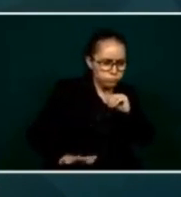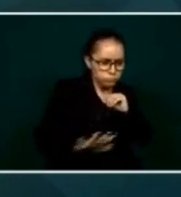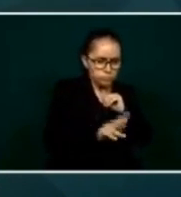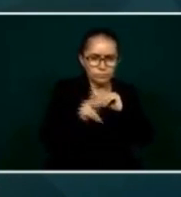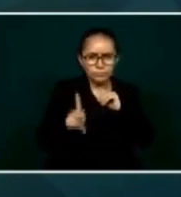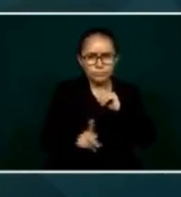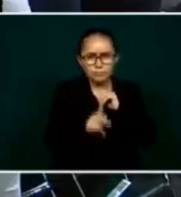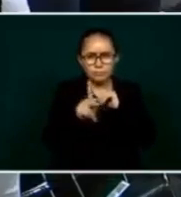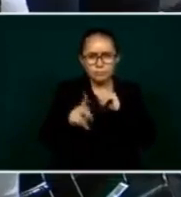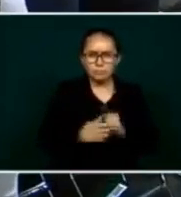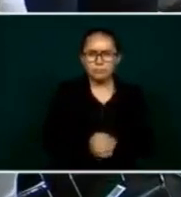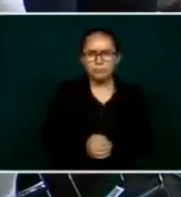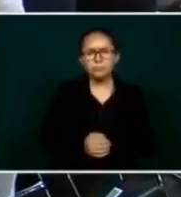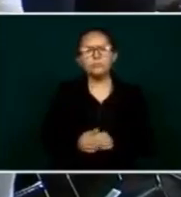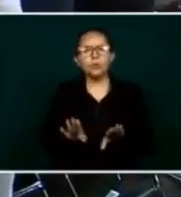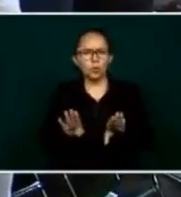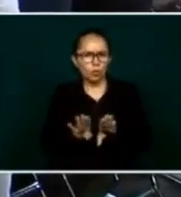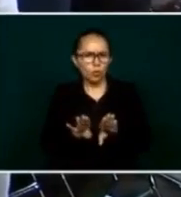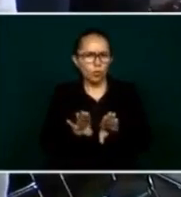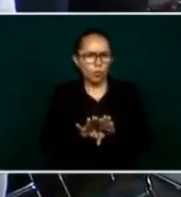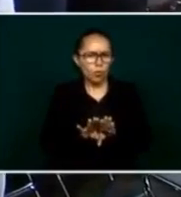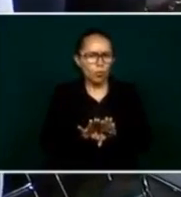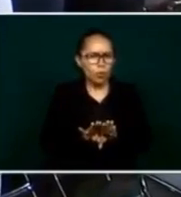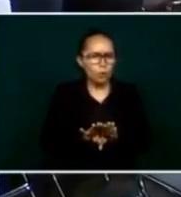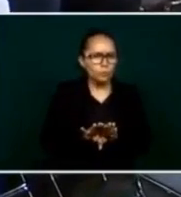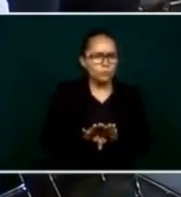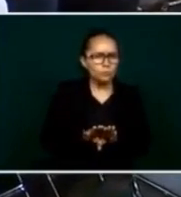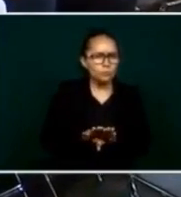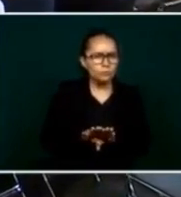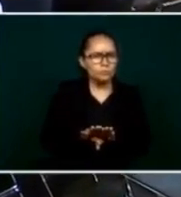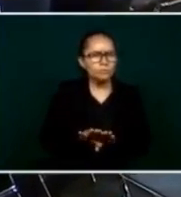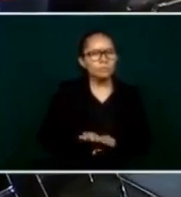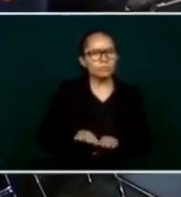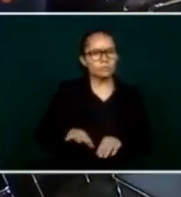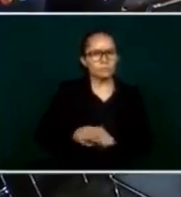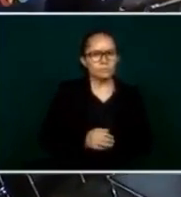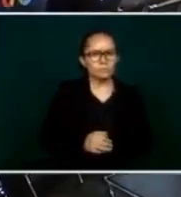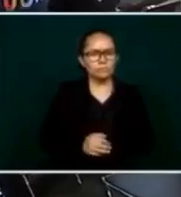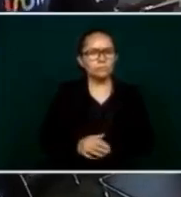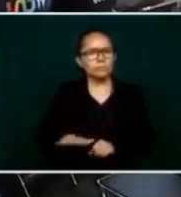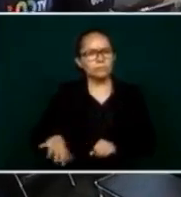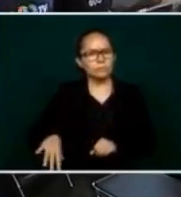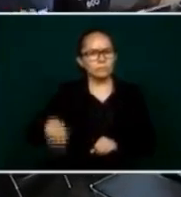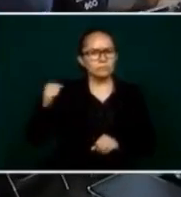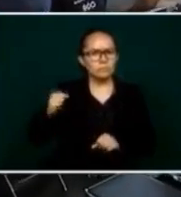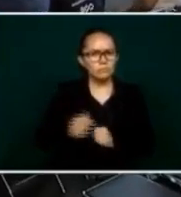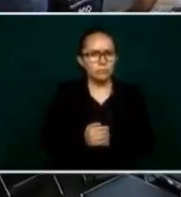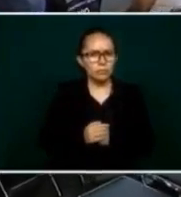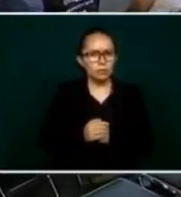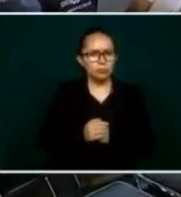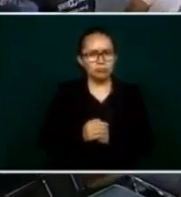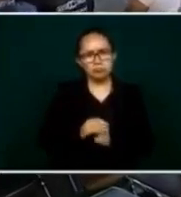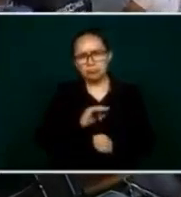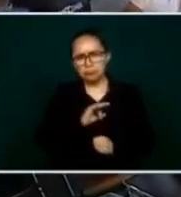in Nayarit. ¿Cómo se logró esto? How did we gain this or accomplish se puede this?